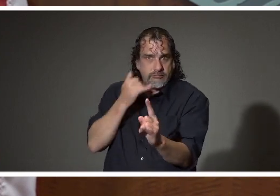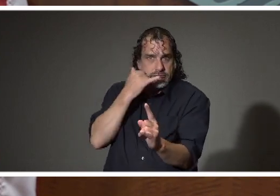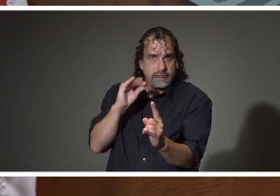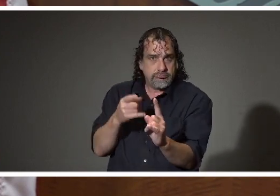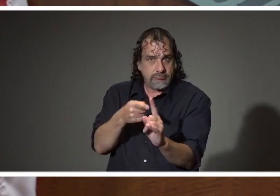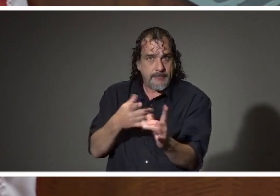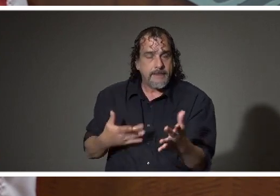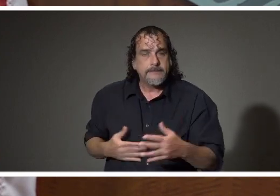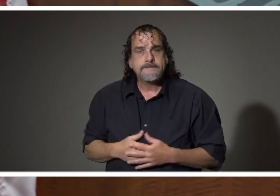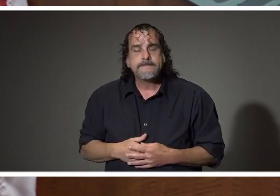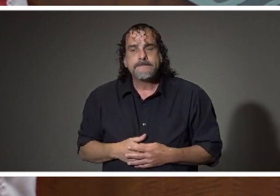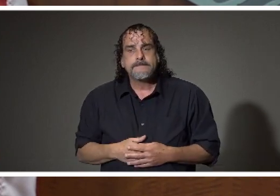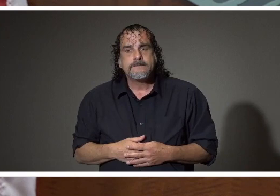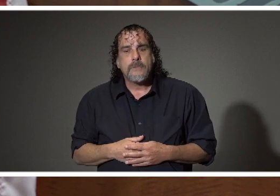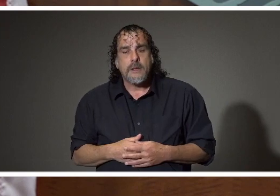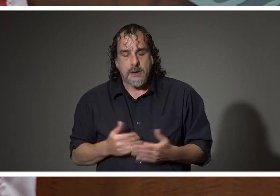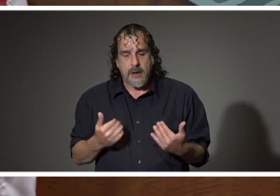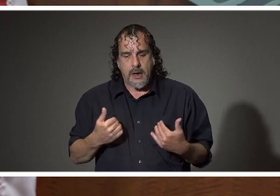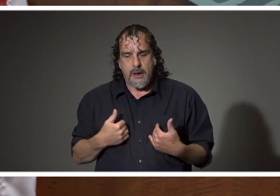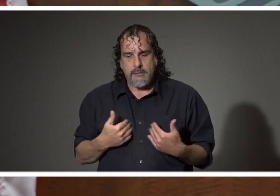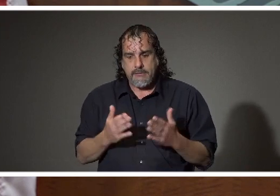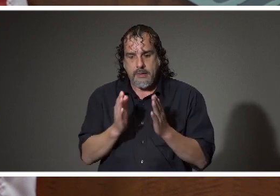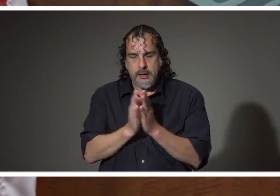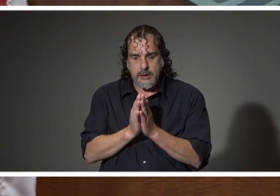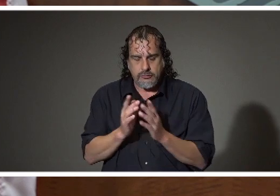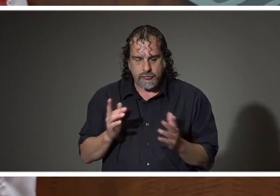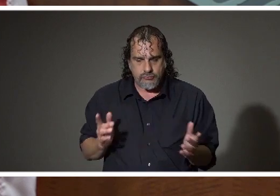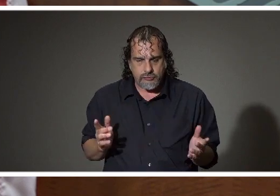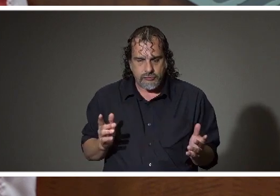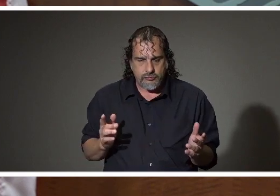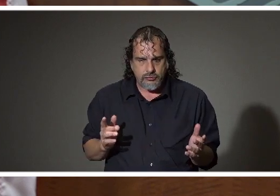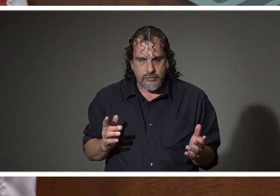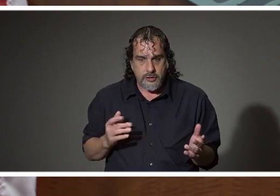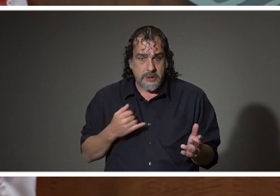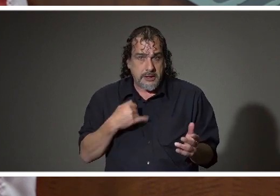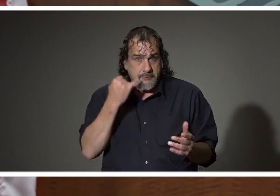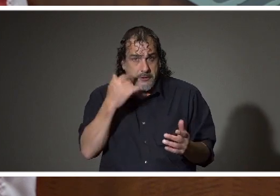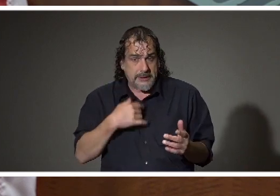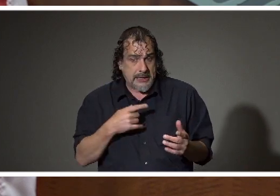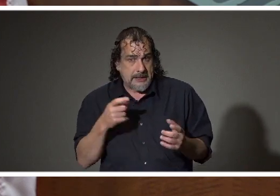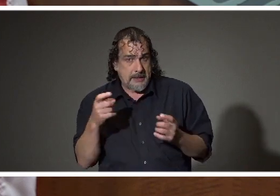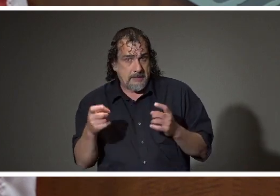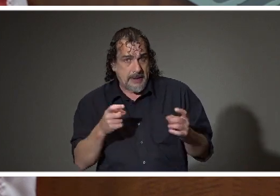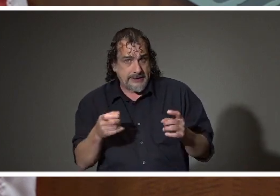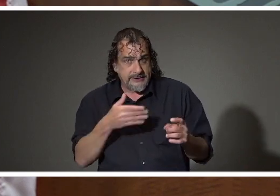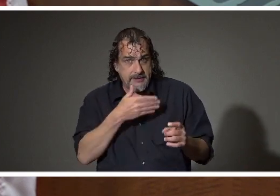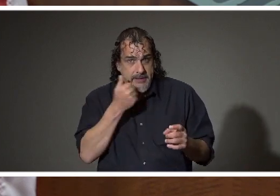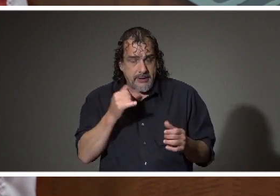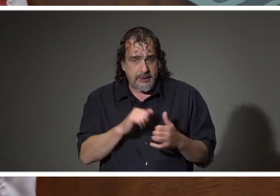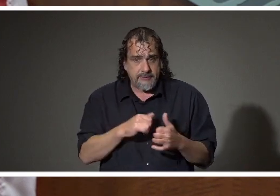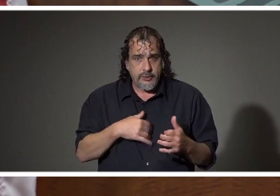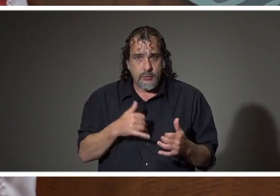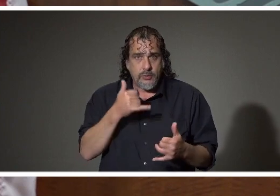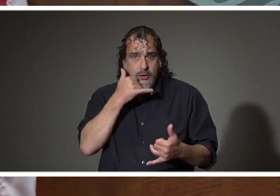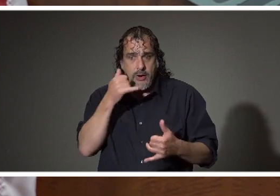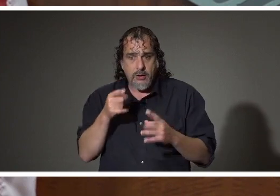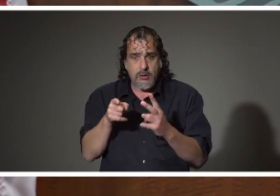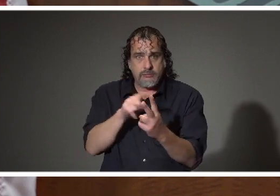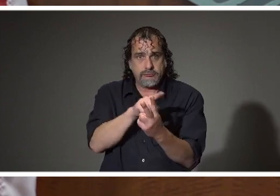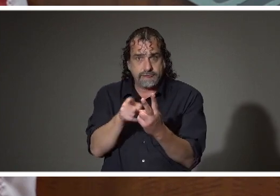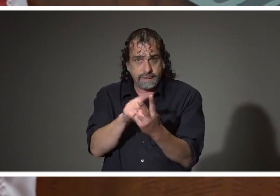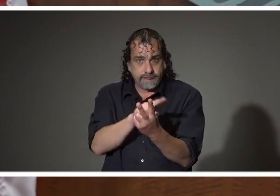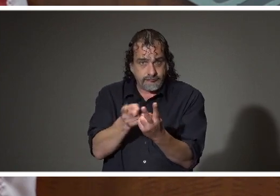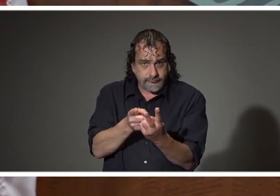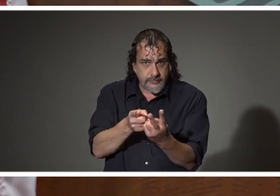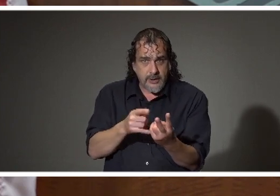I've asked that we can manage it better if you will call one of those options so